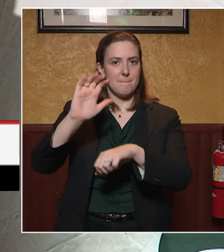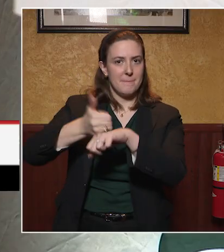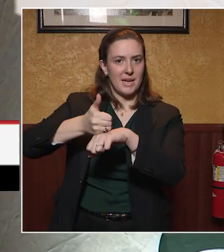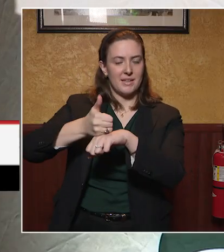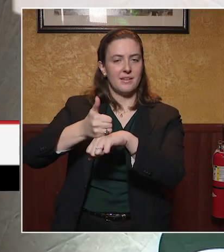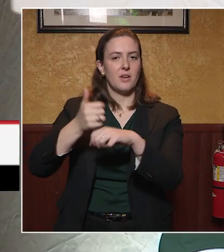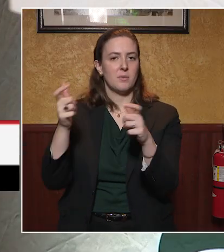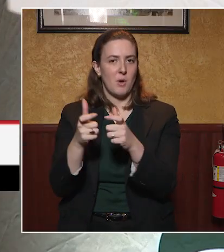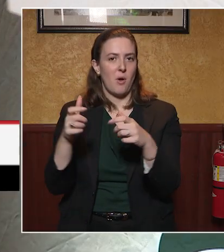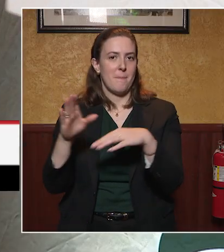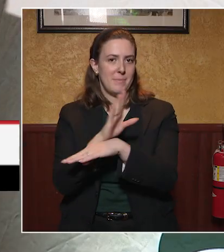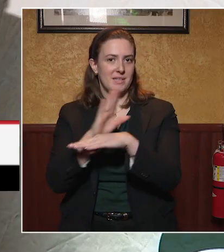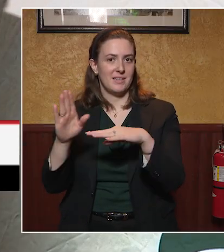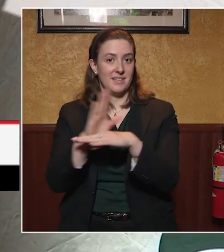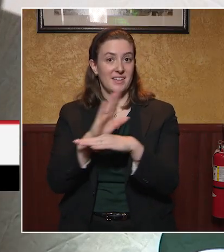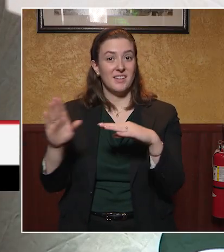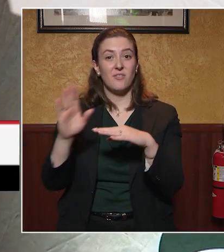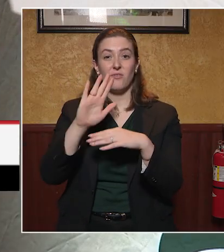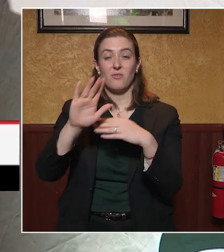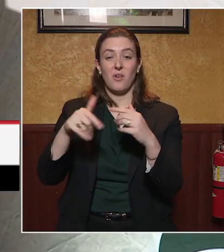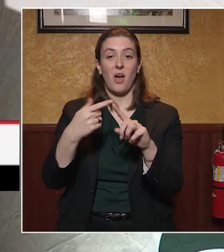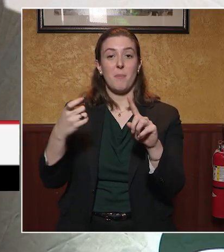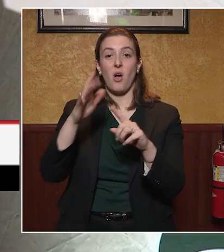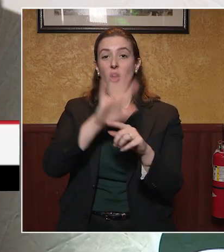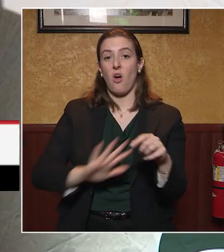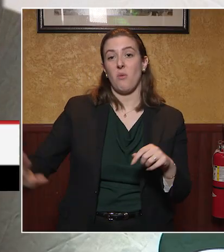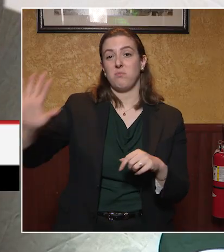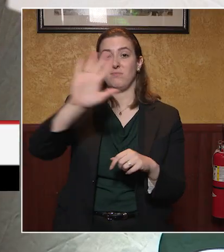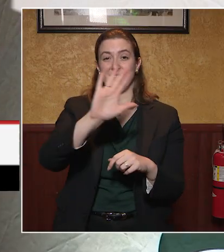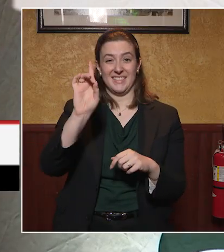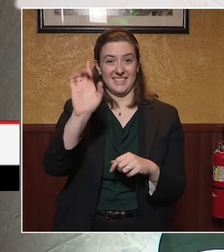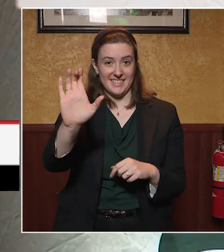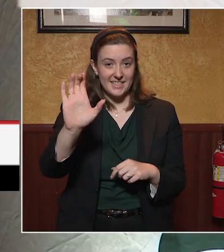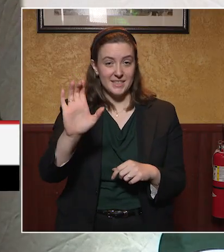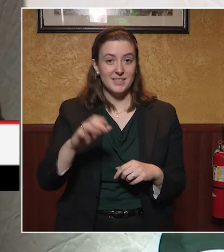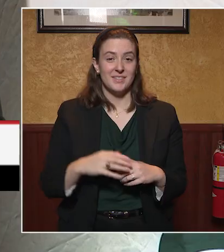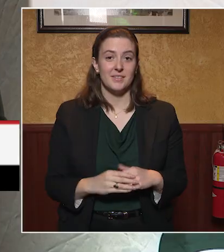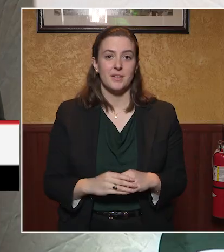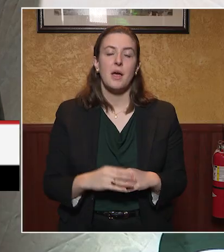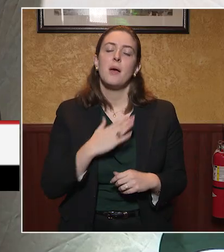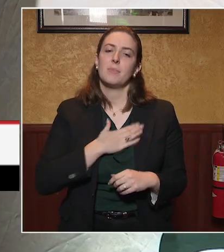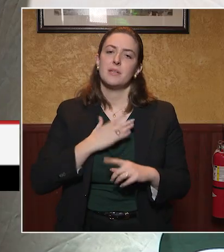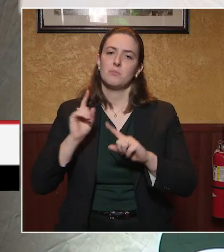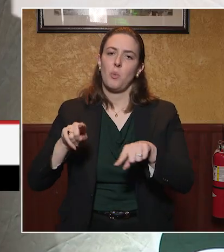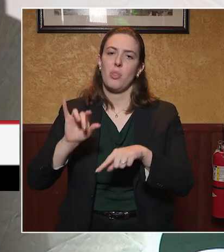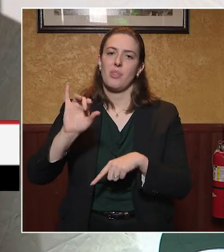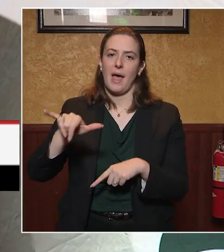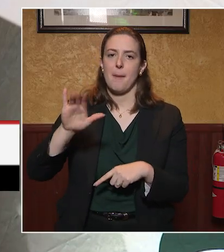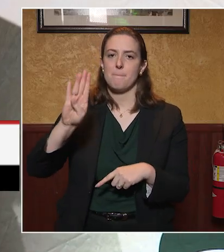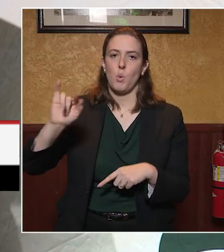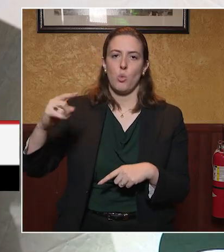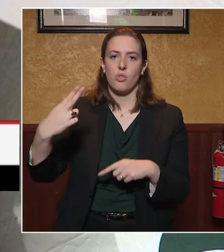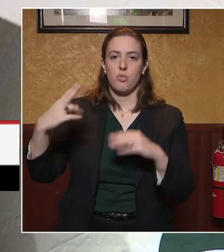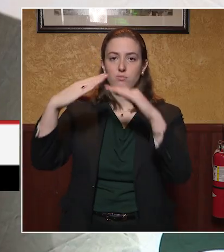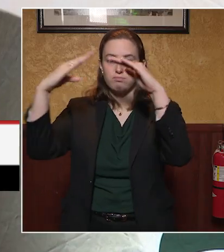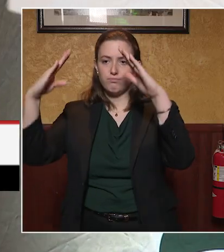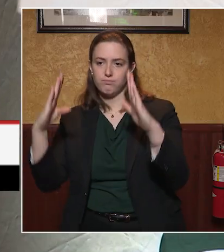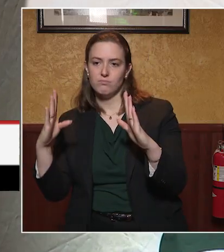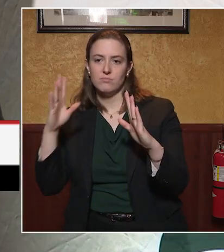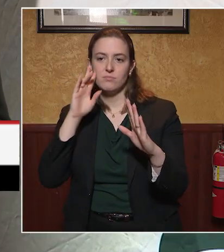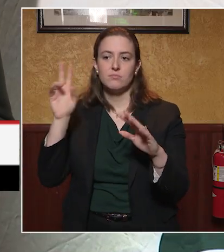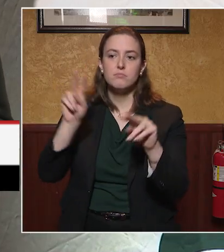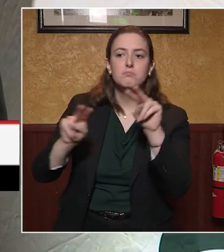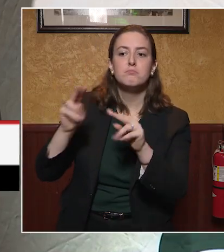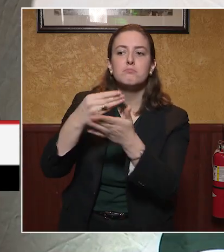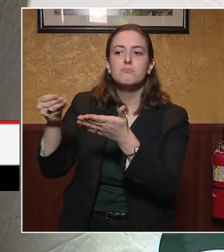from all across this great city. Please make sure you visit the Made in DC Emerging Brands booth this year. Now, also new